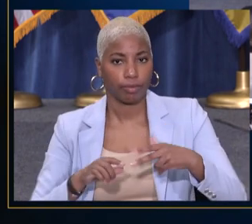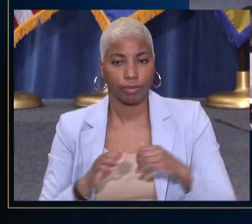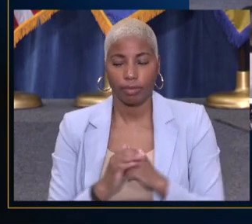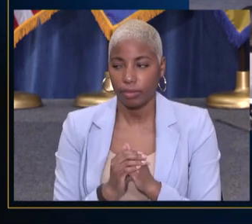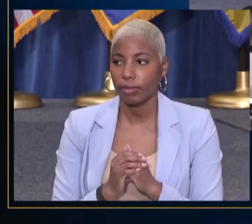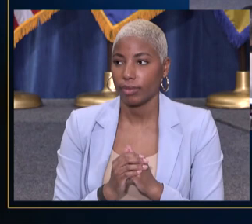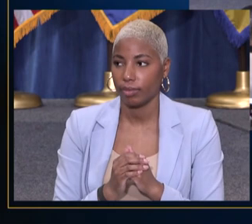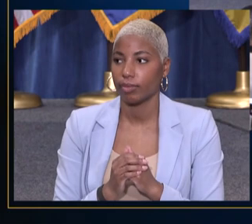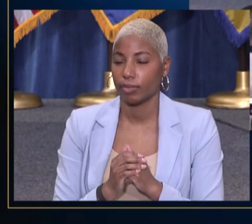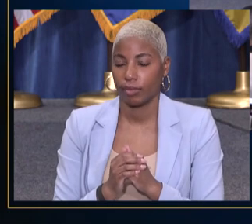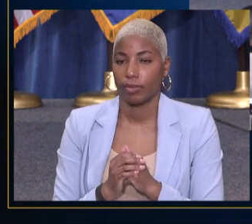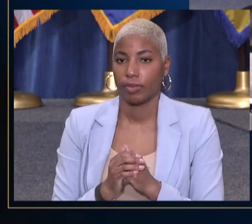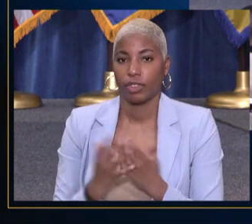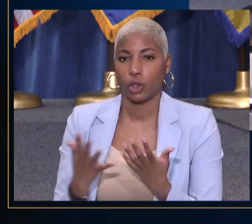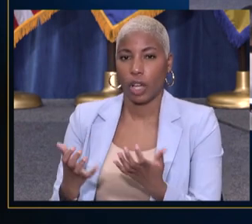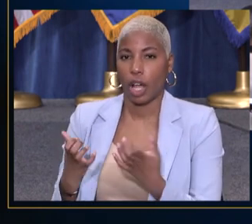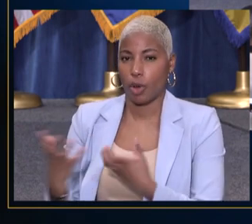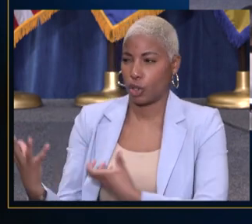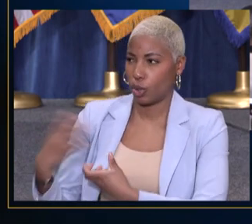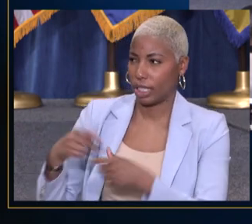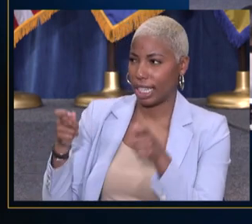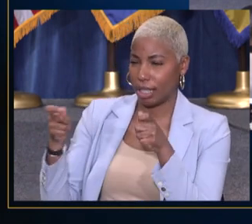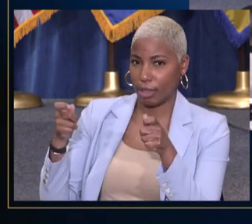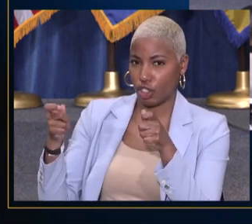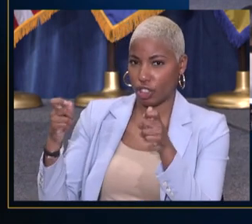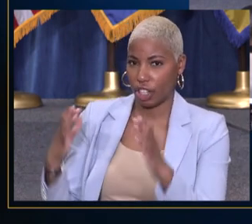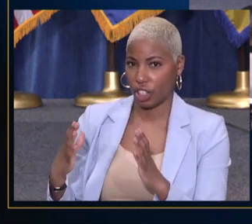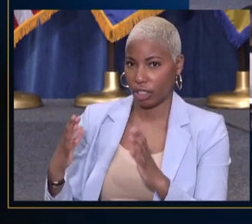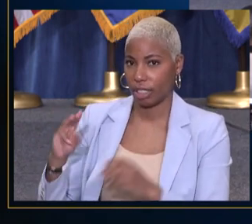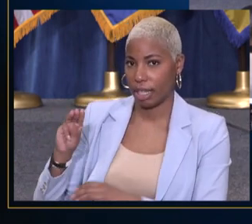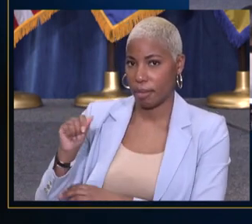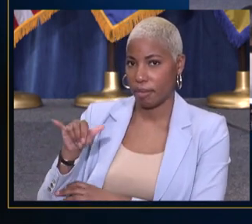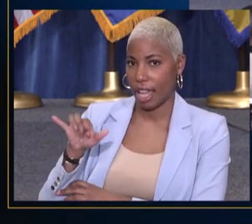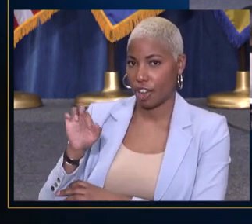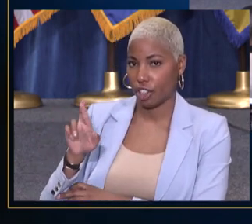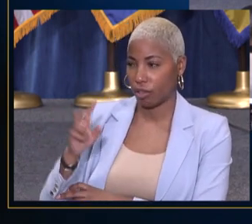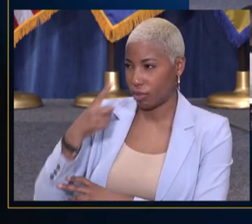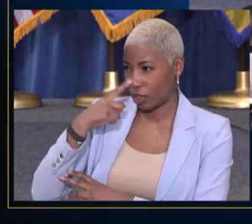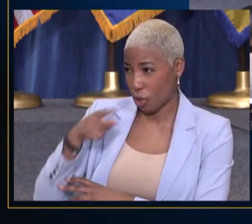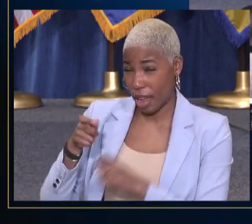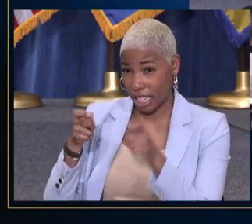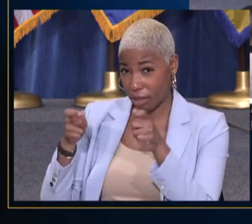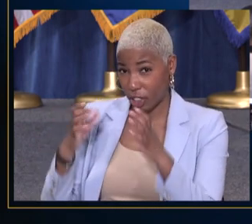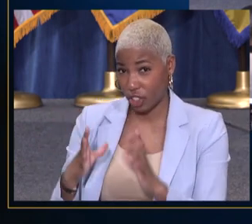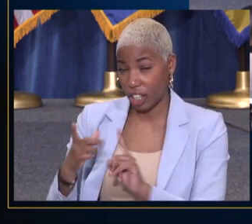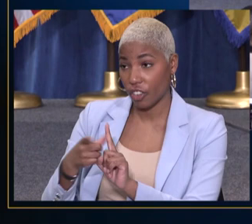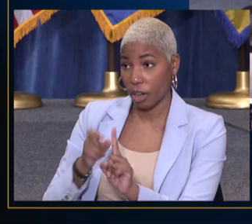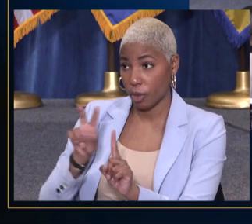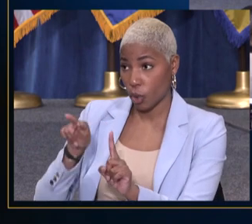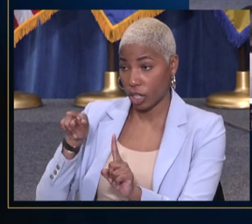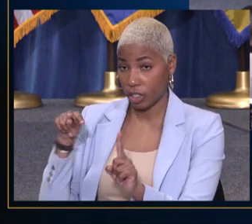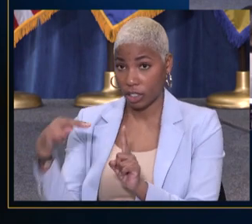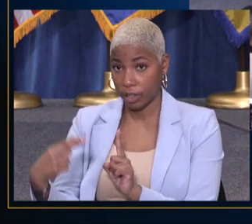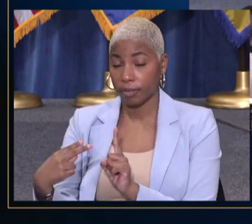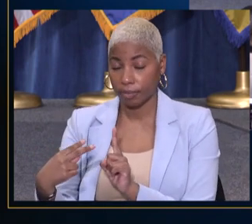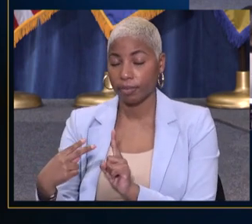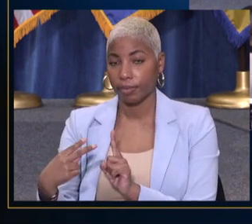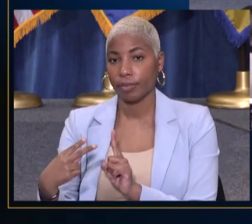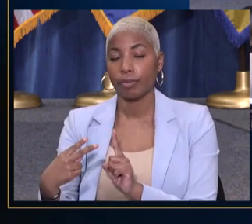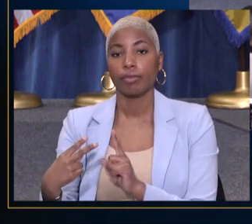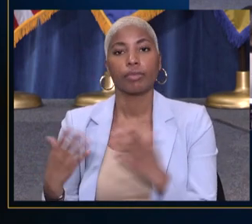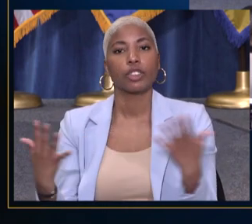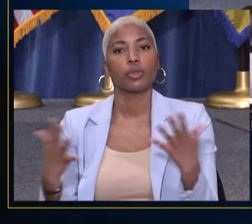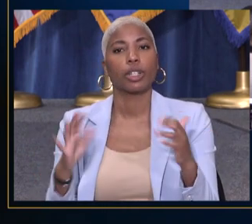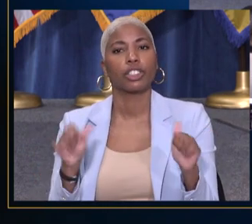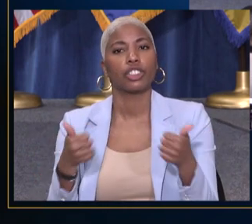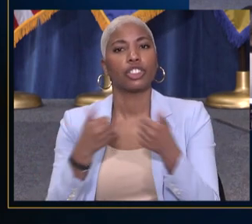bring the administrator into the conversation and the mayor. Let's start with you, administrator. From your vantage point, what are some of